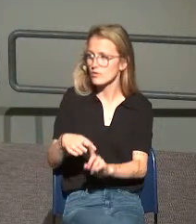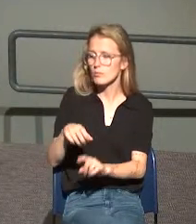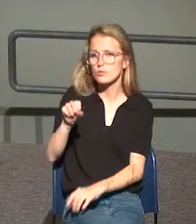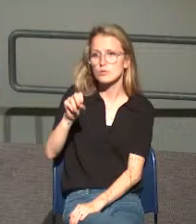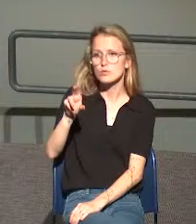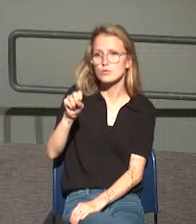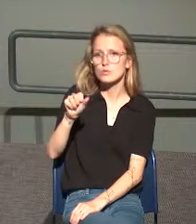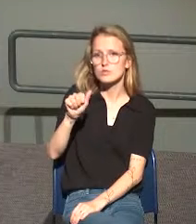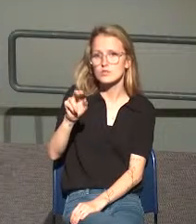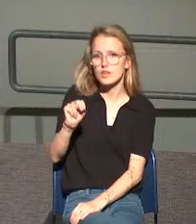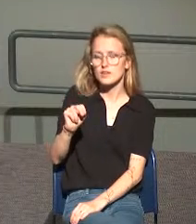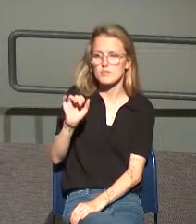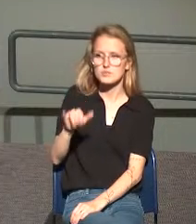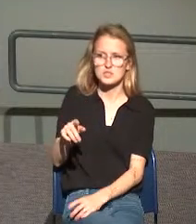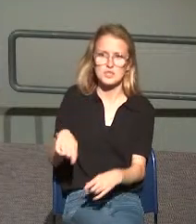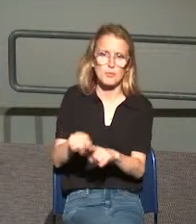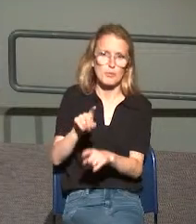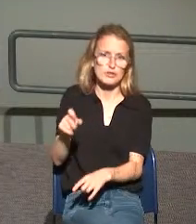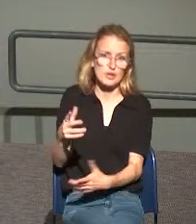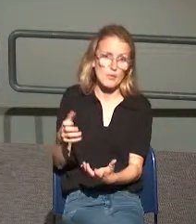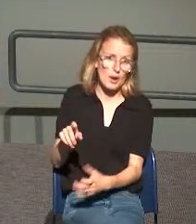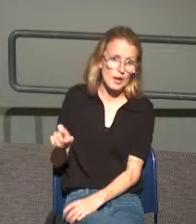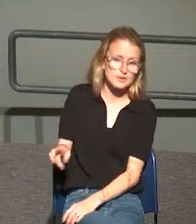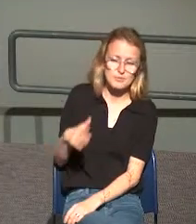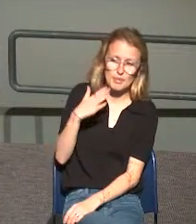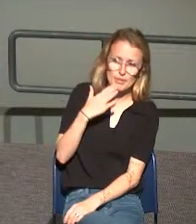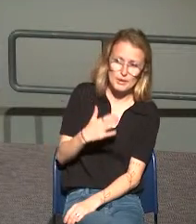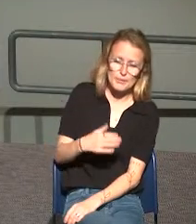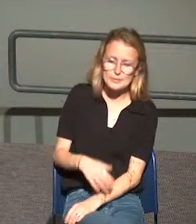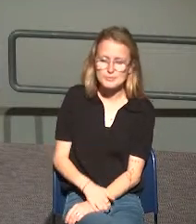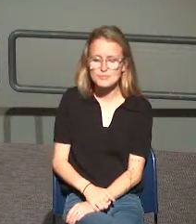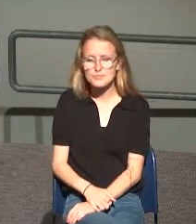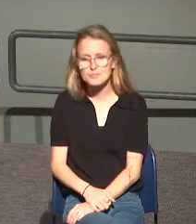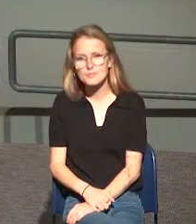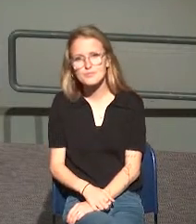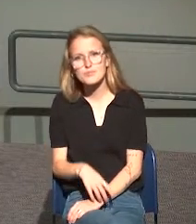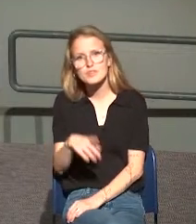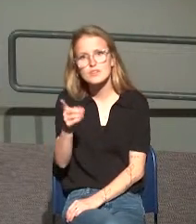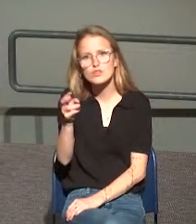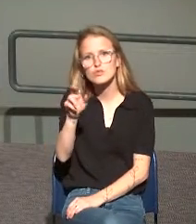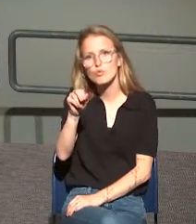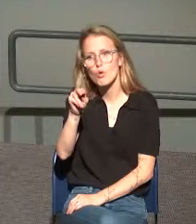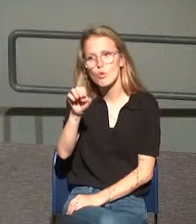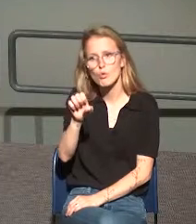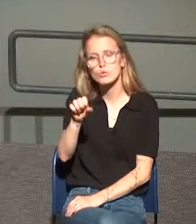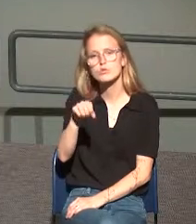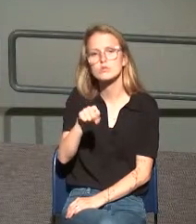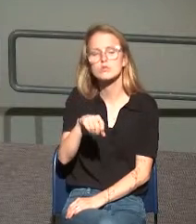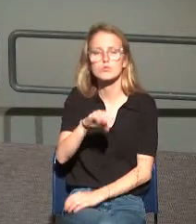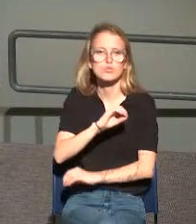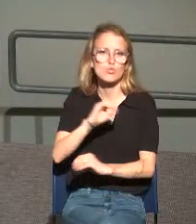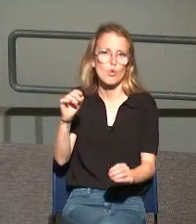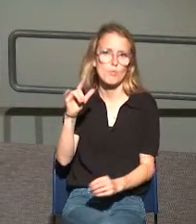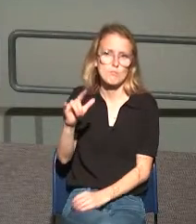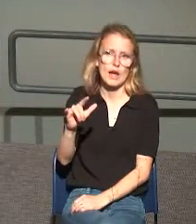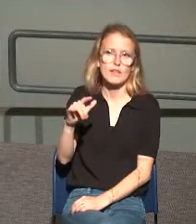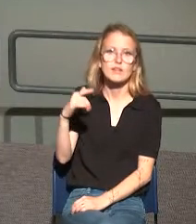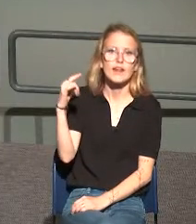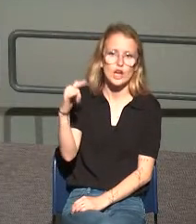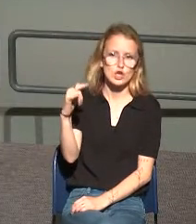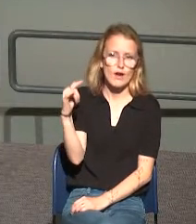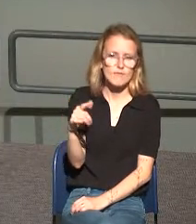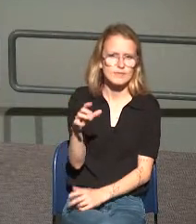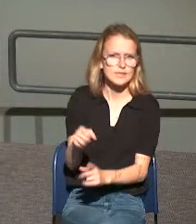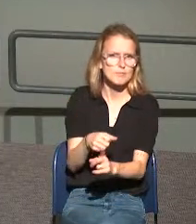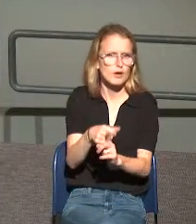of a question that I wanted to ask as well, so thank you. Have drones or unpiloted aircraft affected women in aviation?